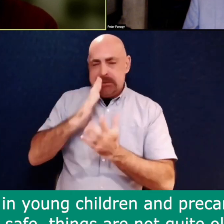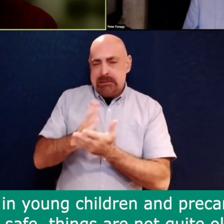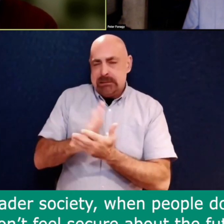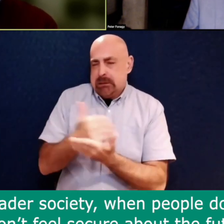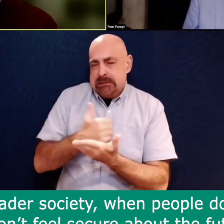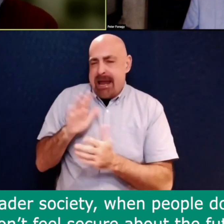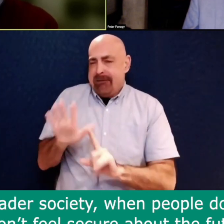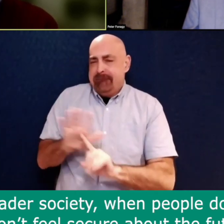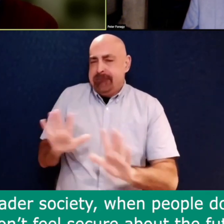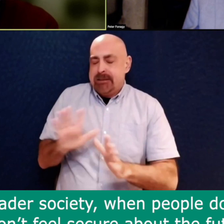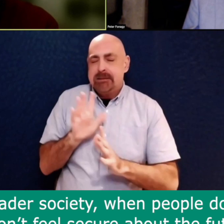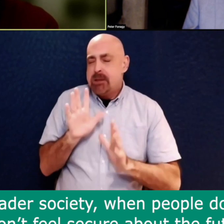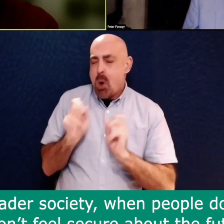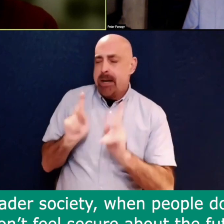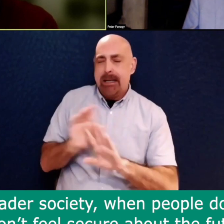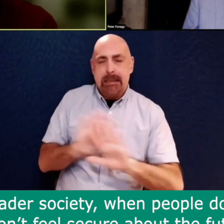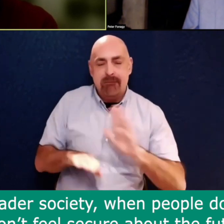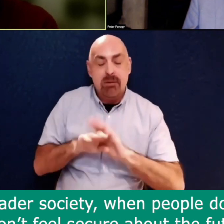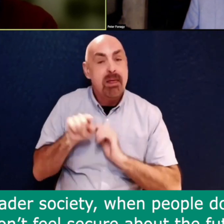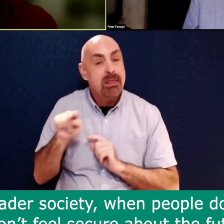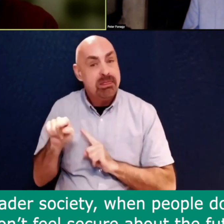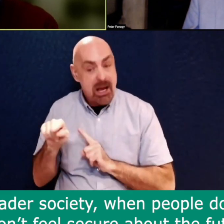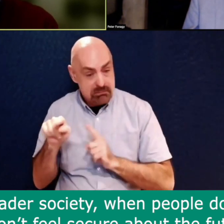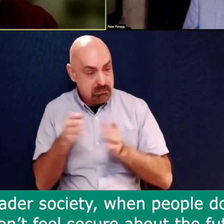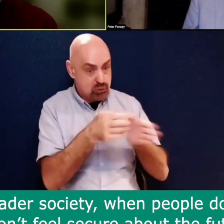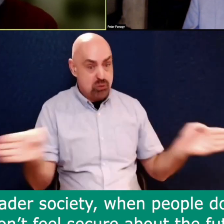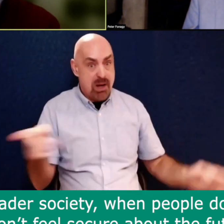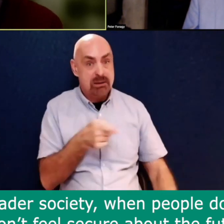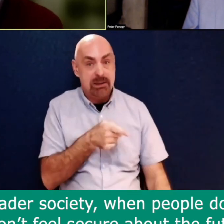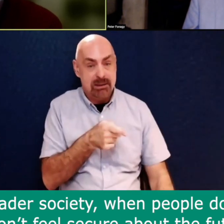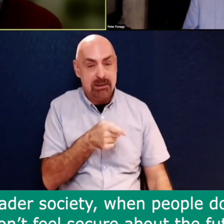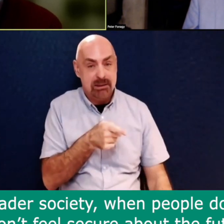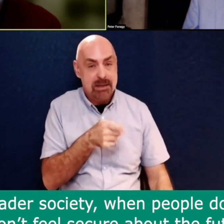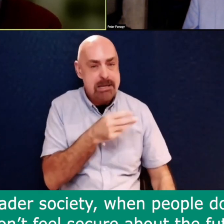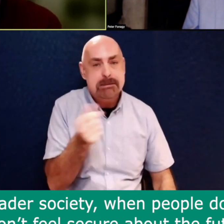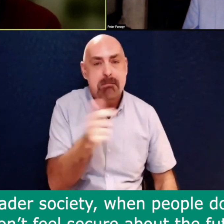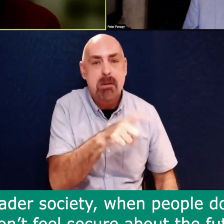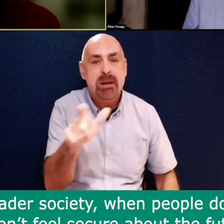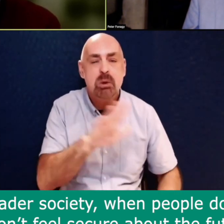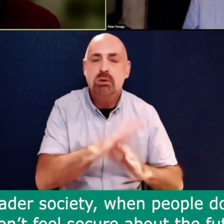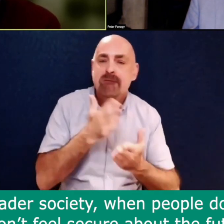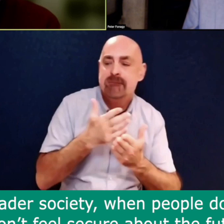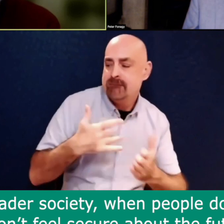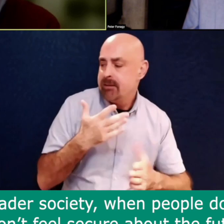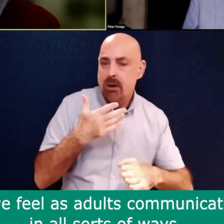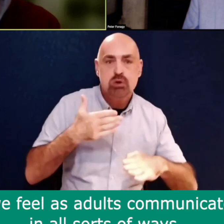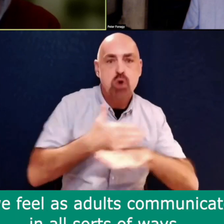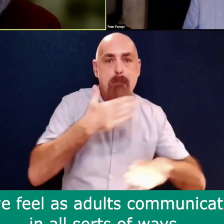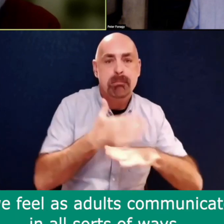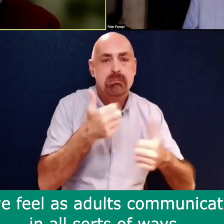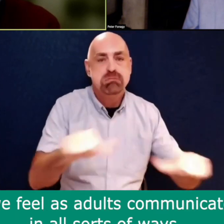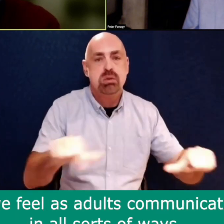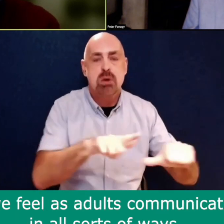quite okay. And that extends to broader society when people don't feel secure in their jobs, don't feel secure about their future.